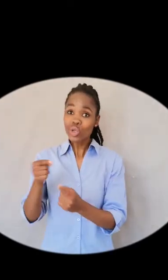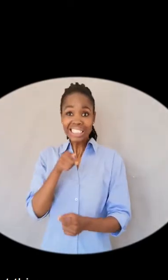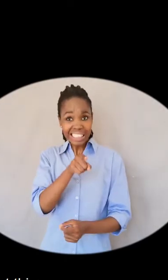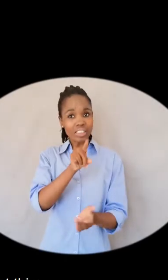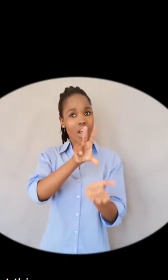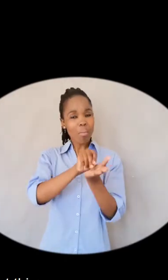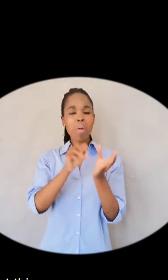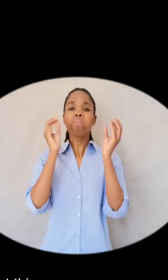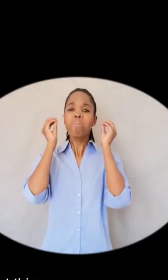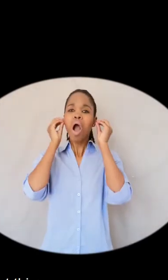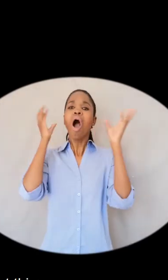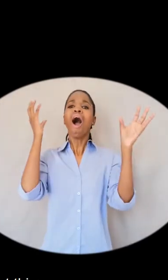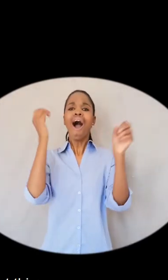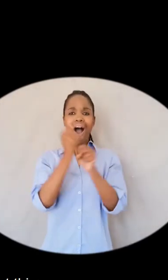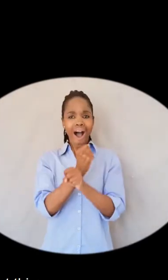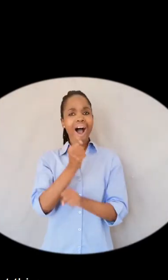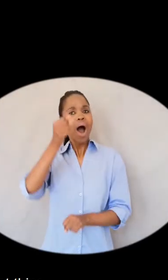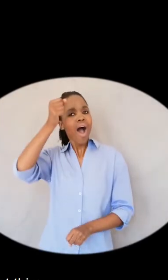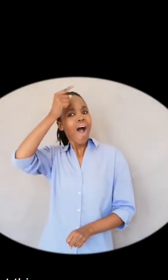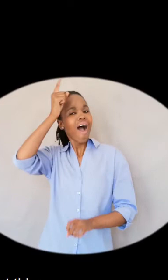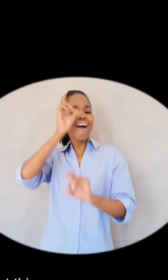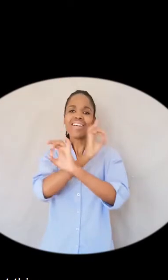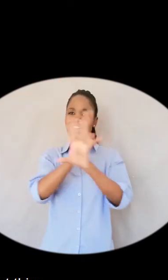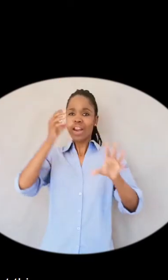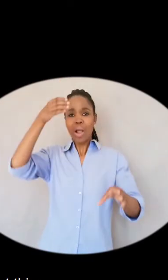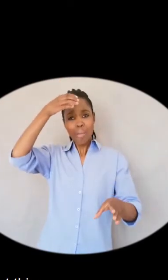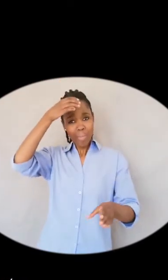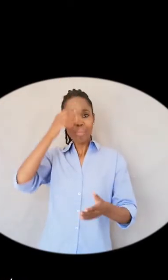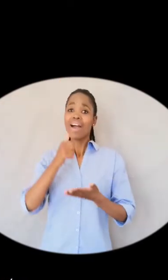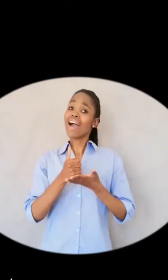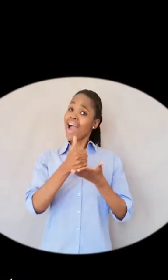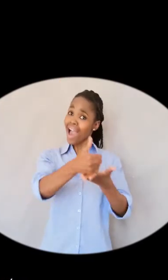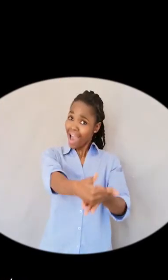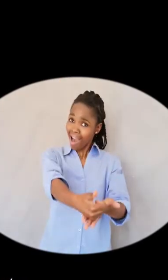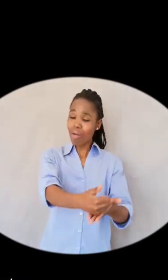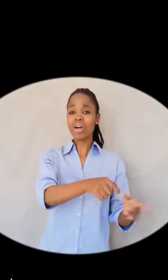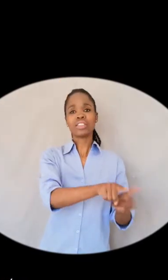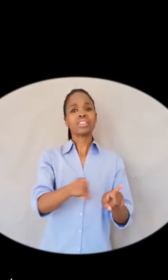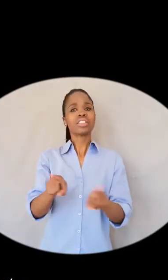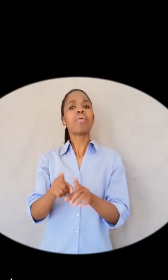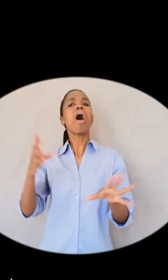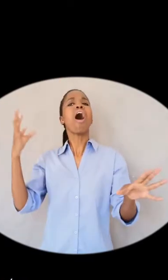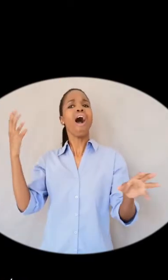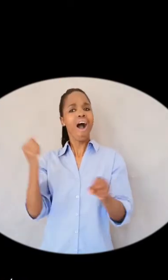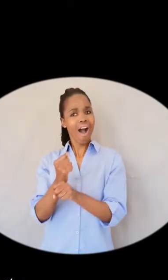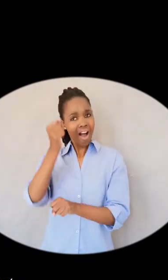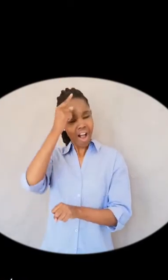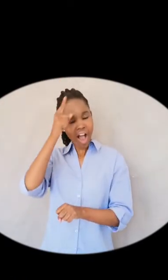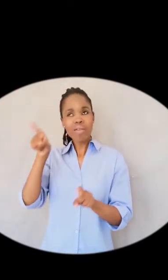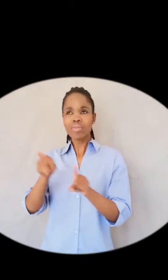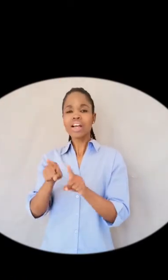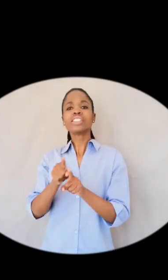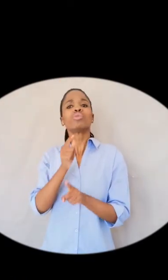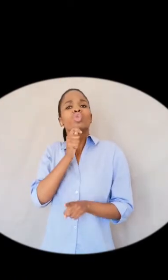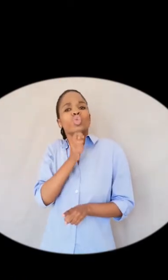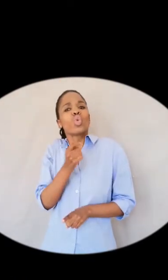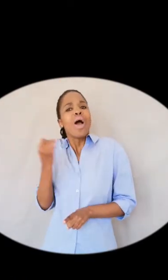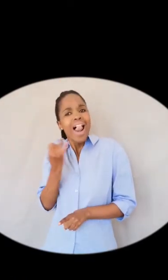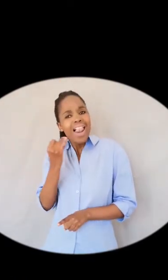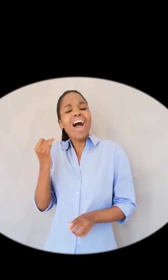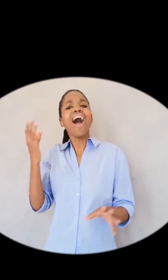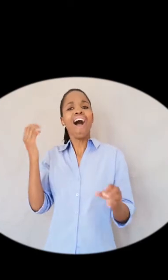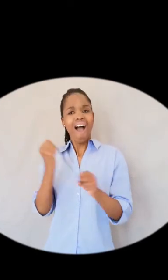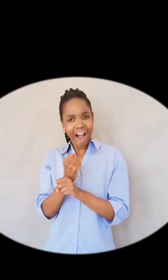Startup, because it is genuinely the best thing you'll ever listen to. And it's also something that will really empower you to see